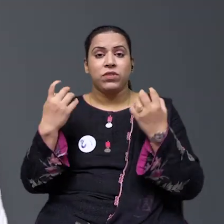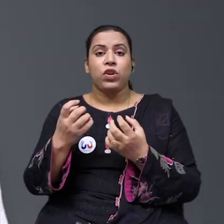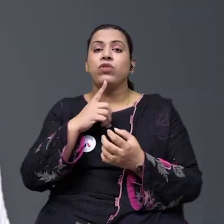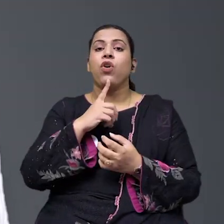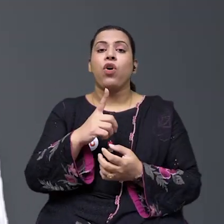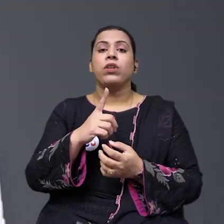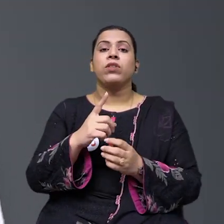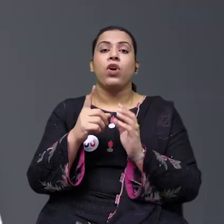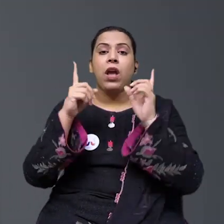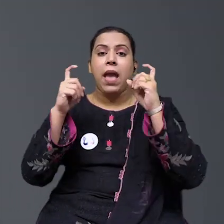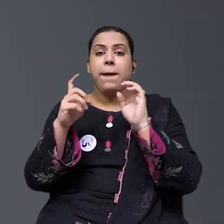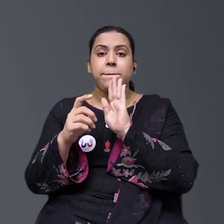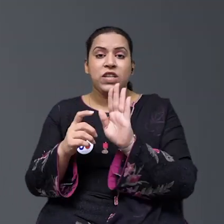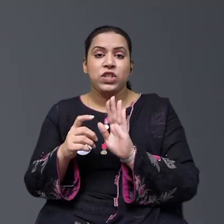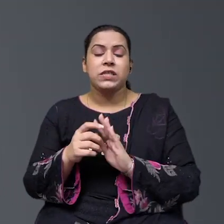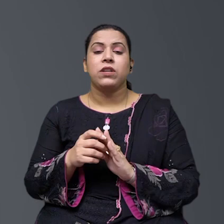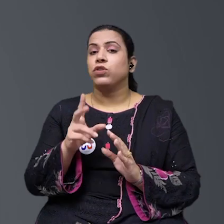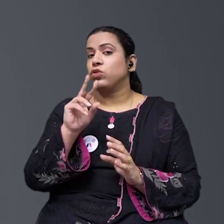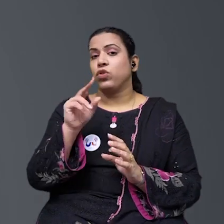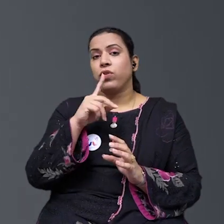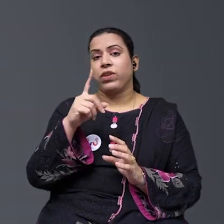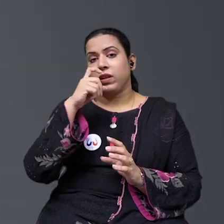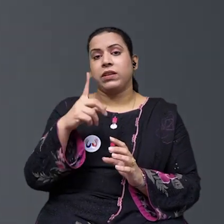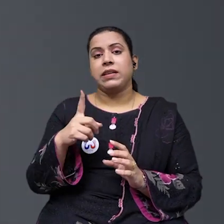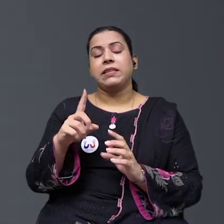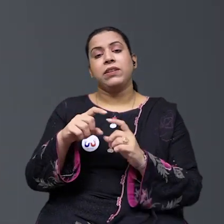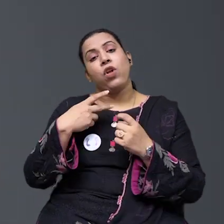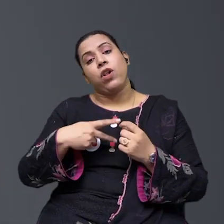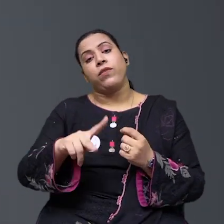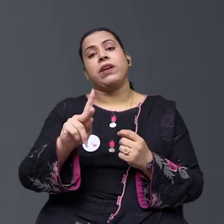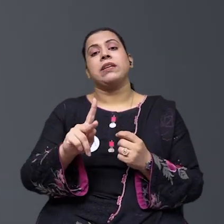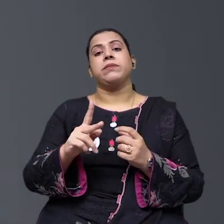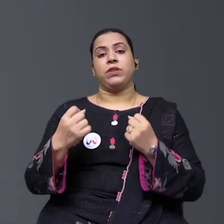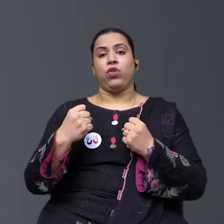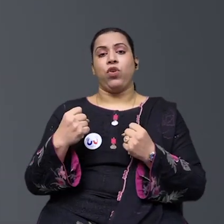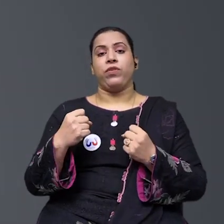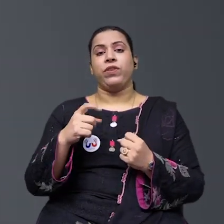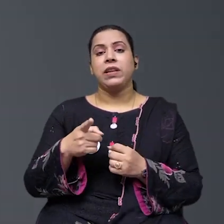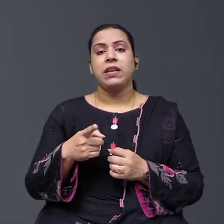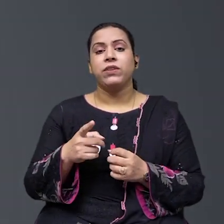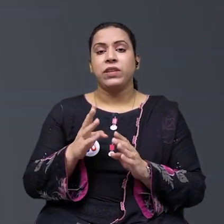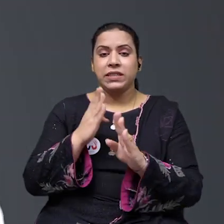always be honest with your images, and don't be afraid to ask for help, and always be